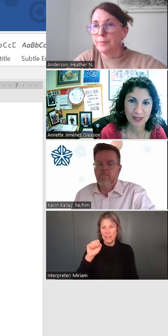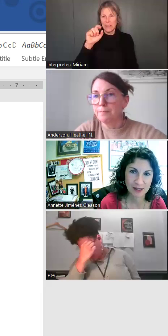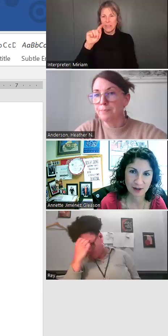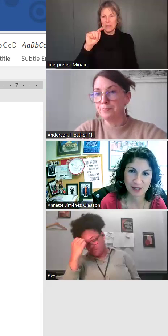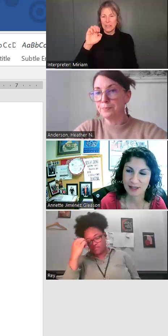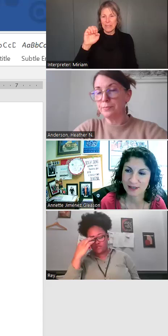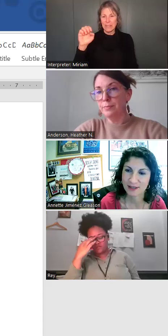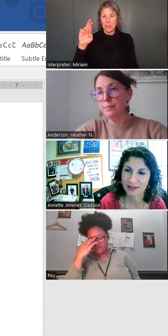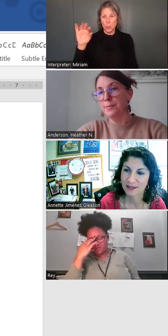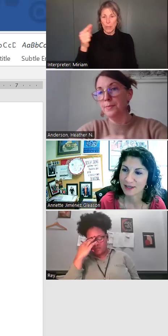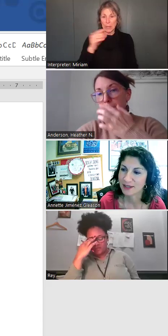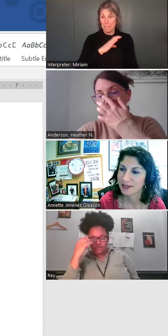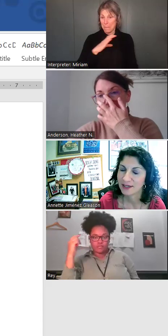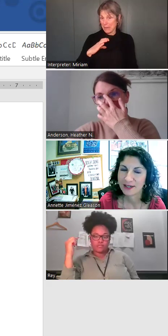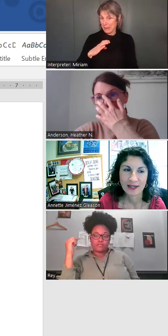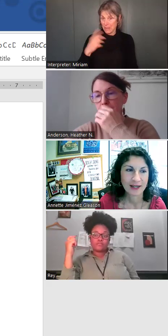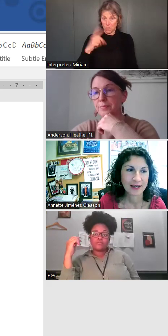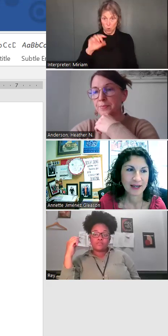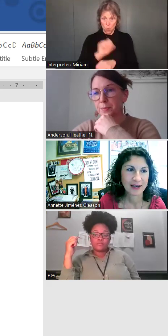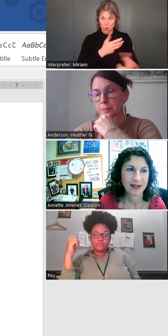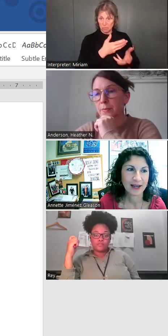with the consultant.